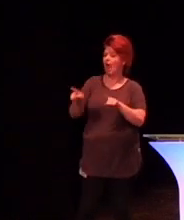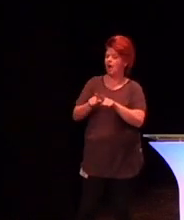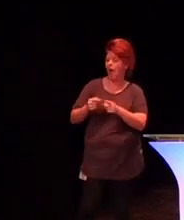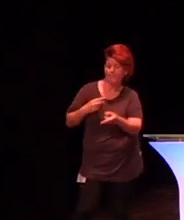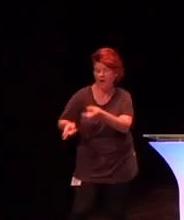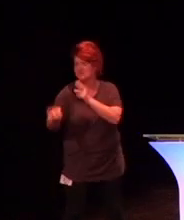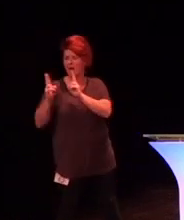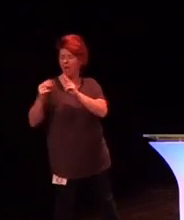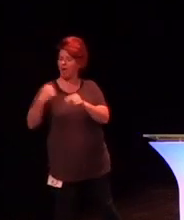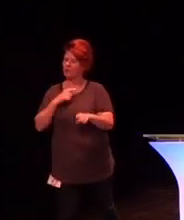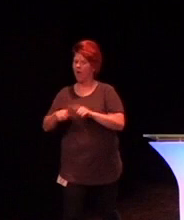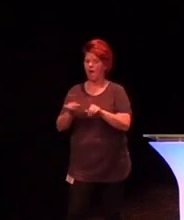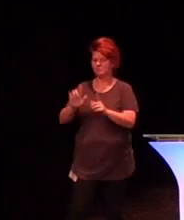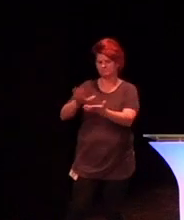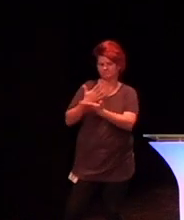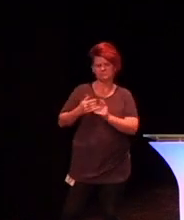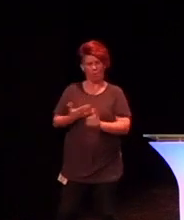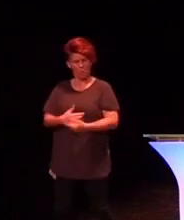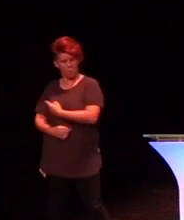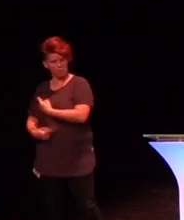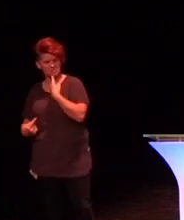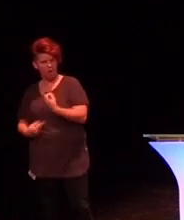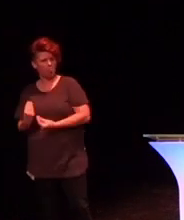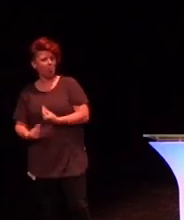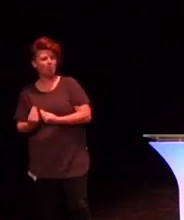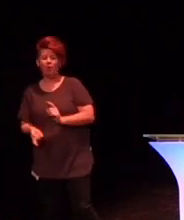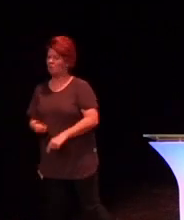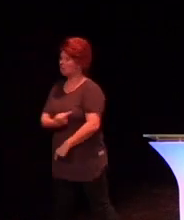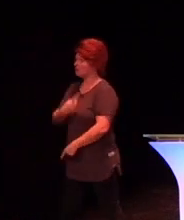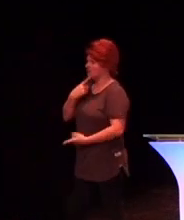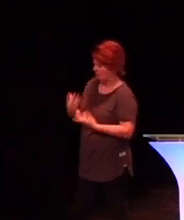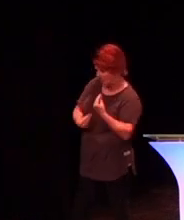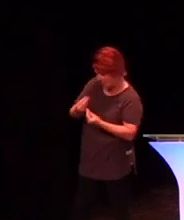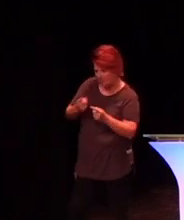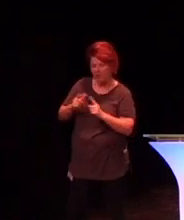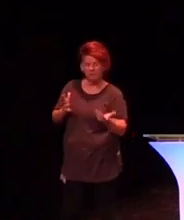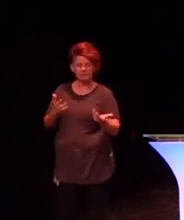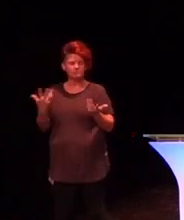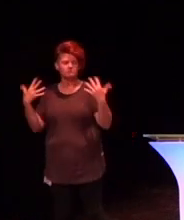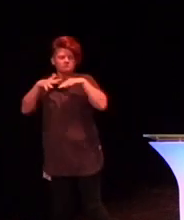it into the visual outspoken form at the same time. And it was more of a performative